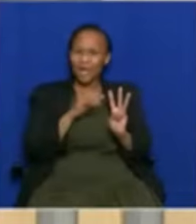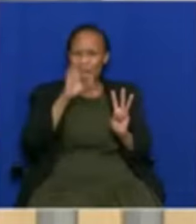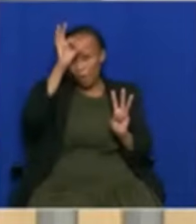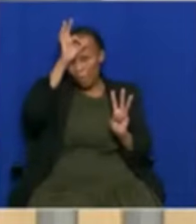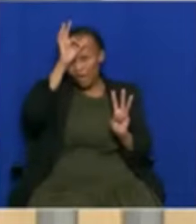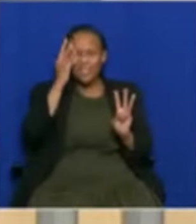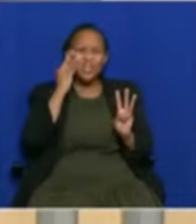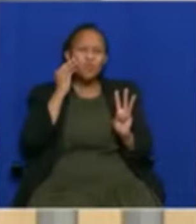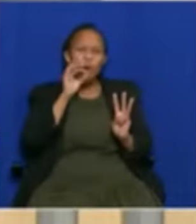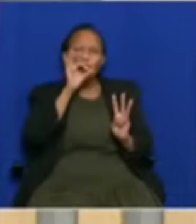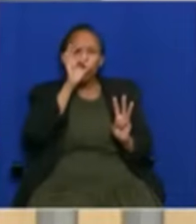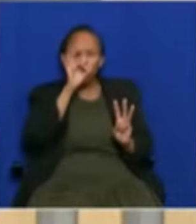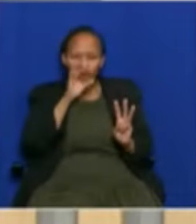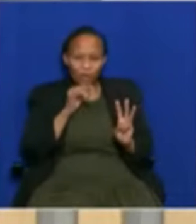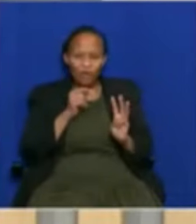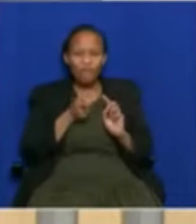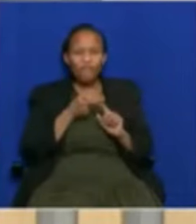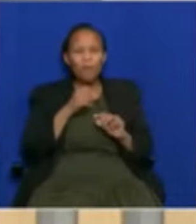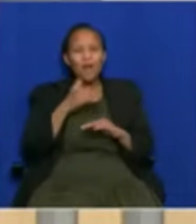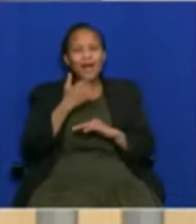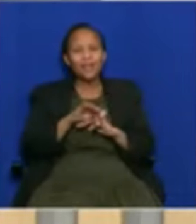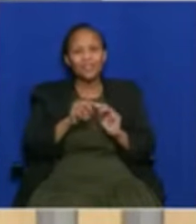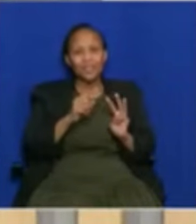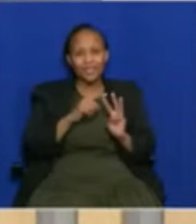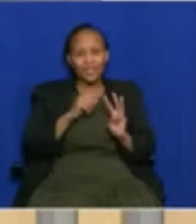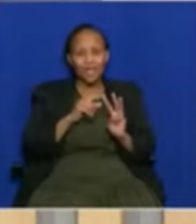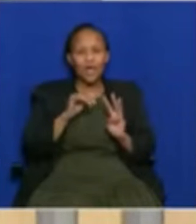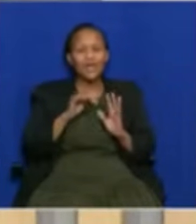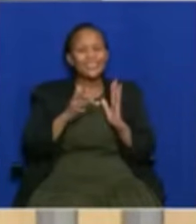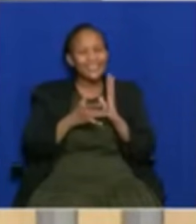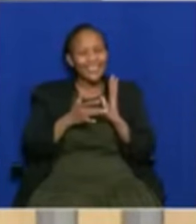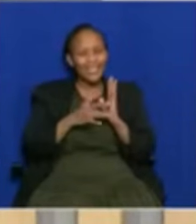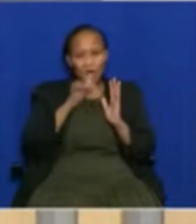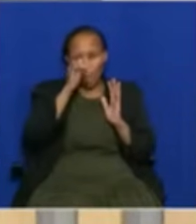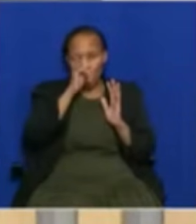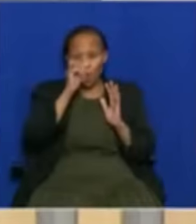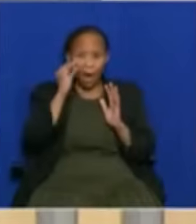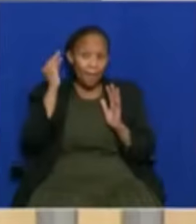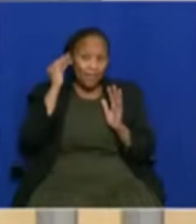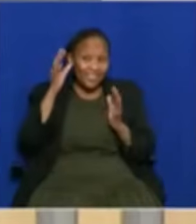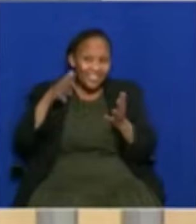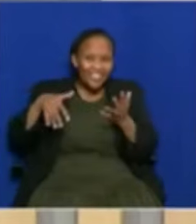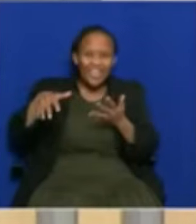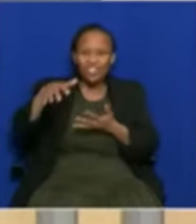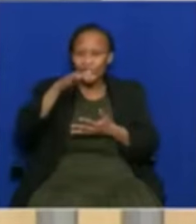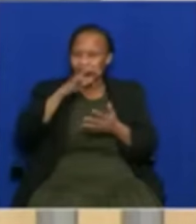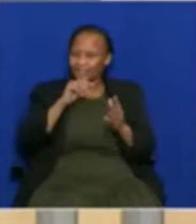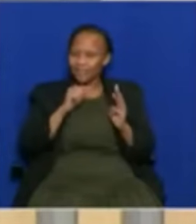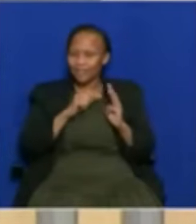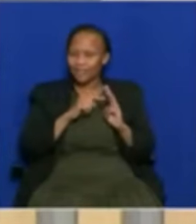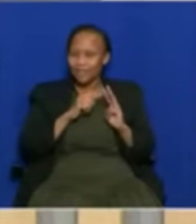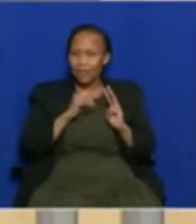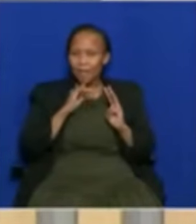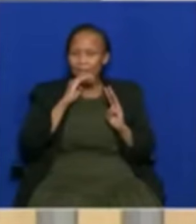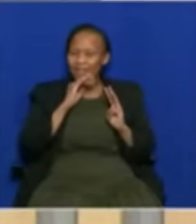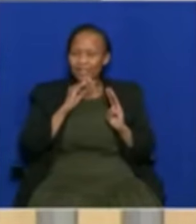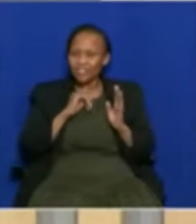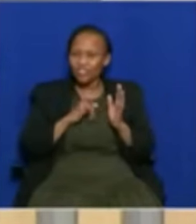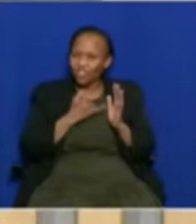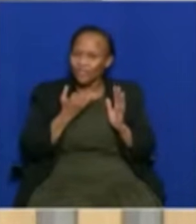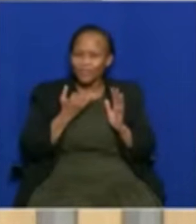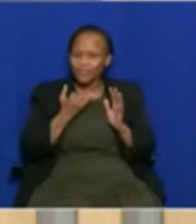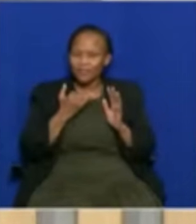technical crime intelligence field. When you look at crime intelligence, it's not just an ordinary policing thing, it's crime intelligence, it's a